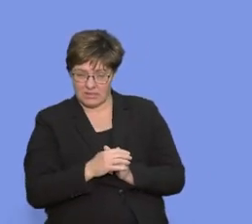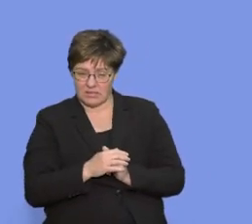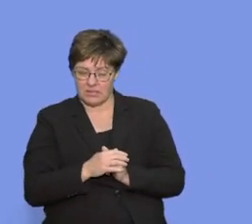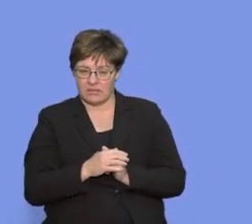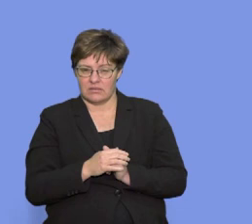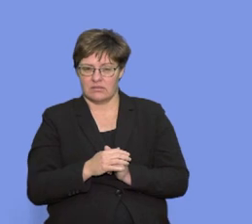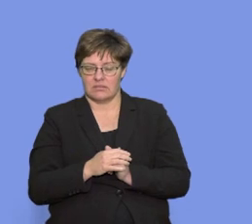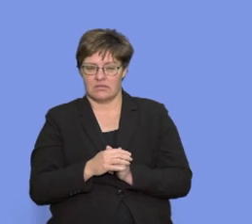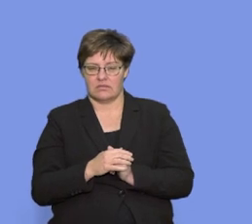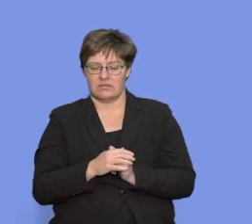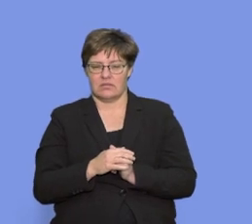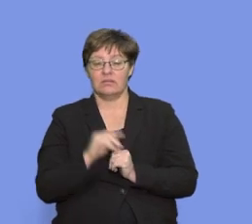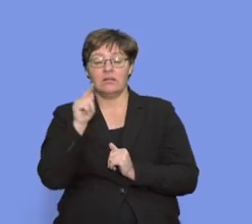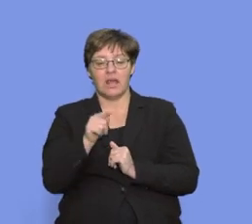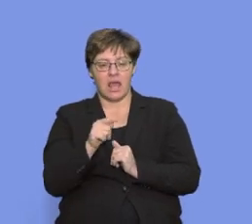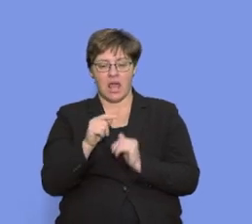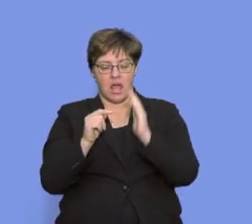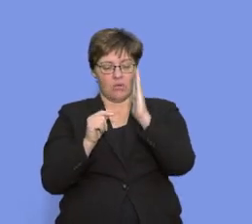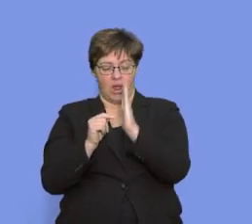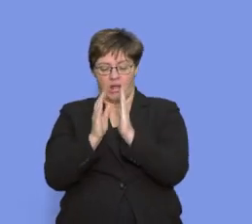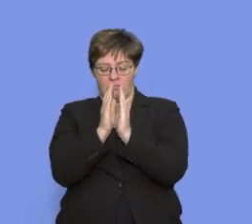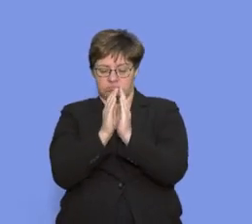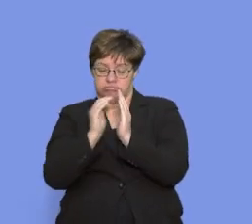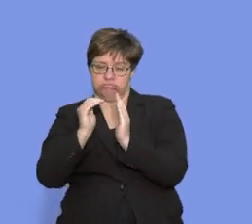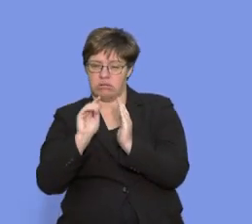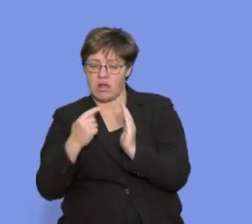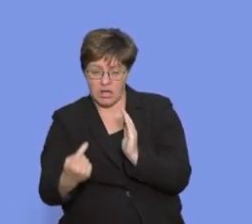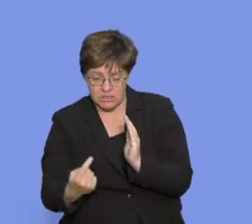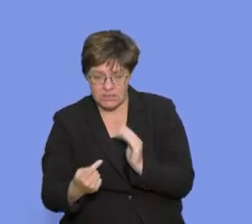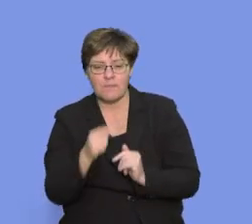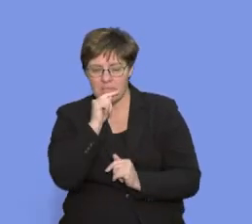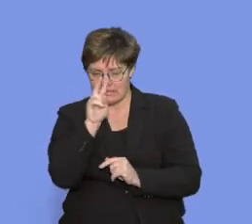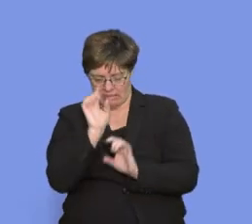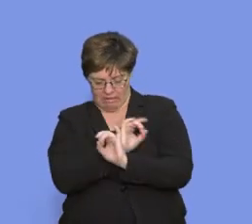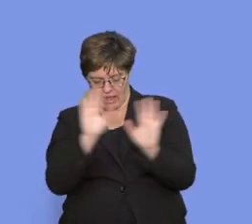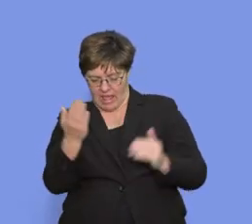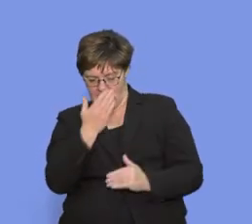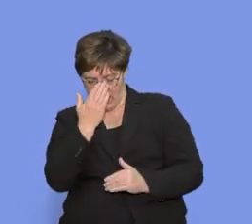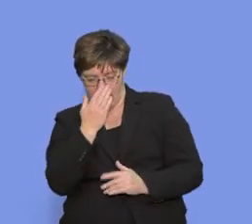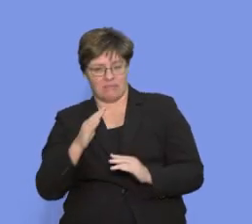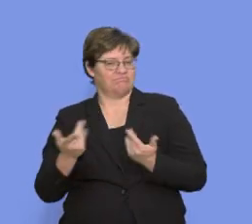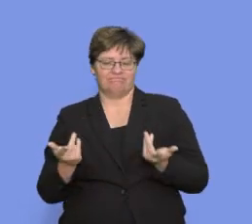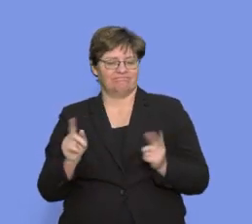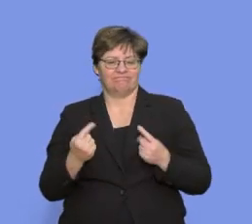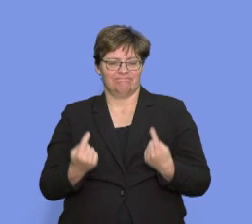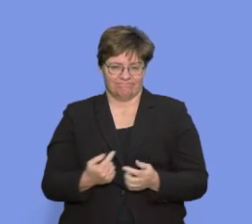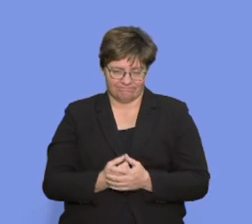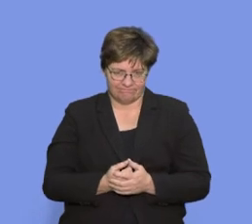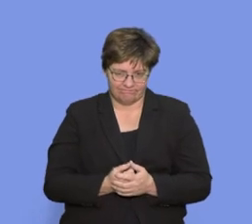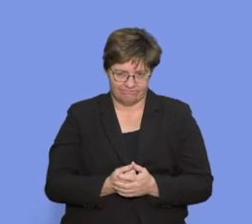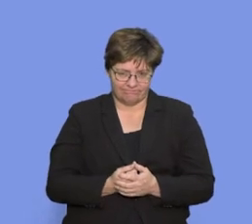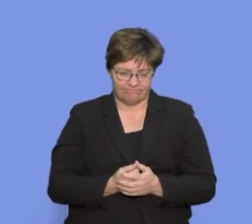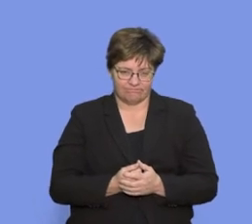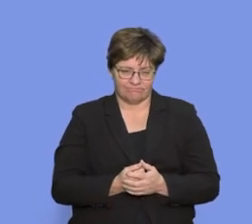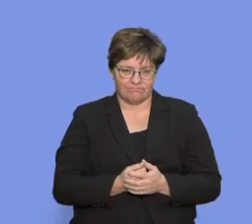So, when this can't happen, you won't be able to see clearly objects that are close to